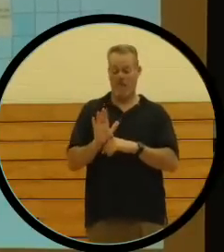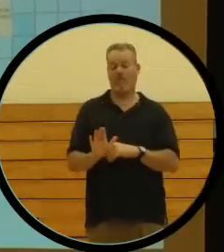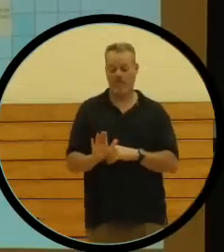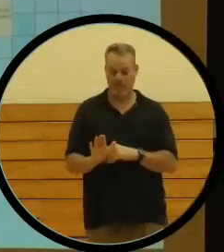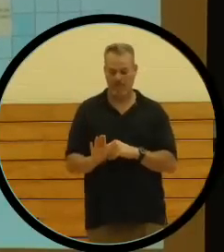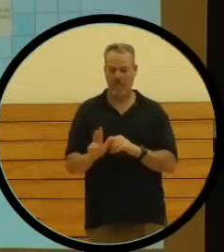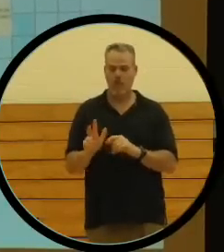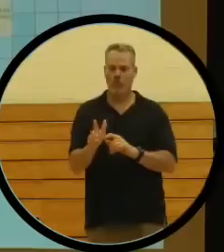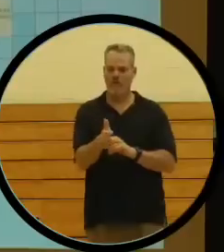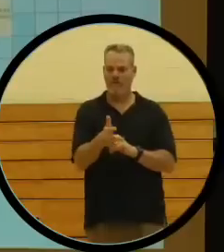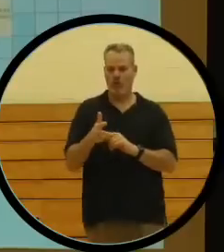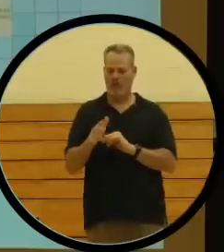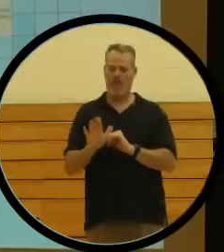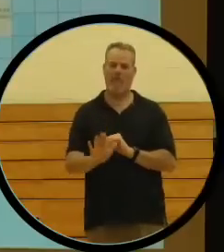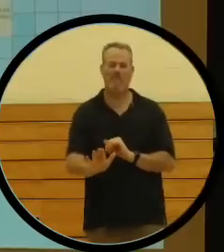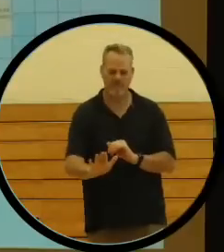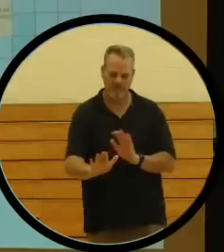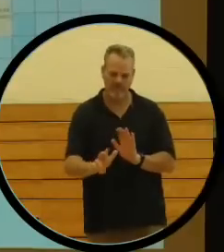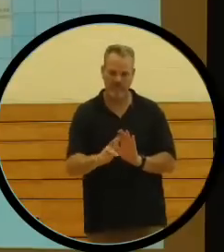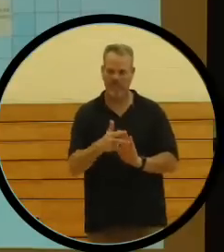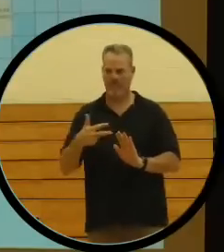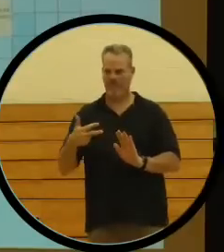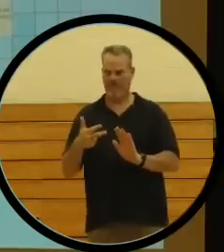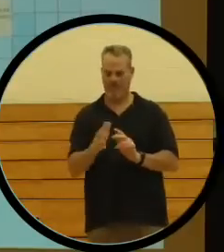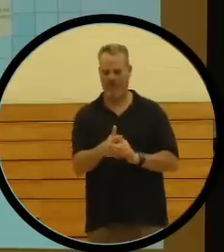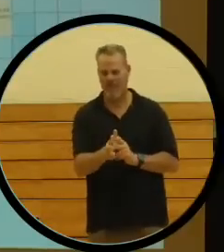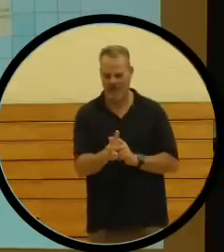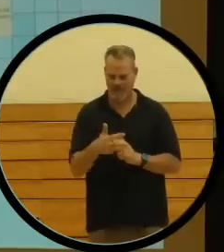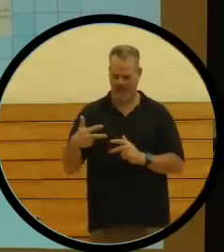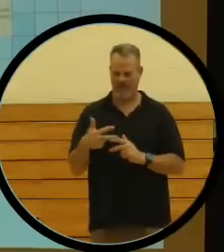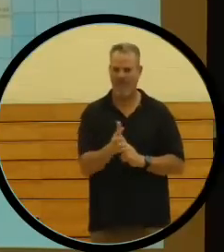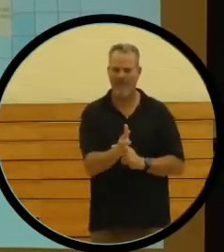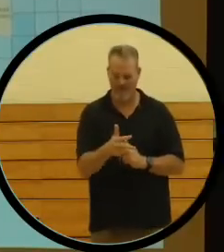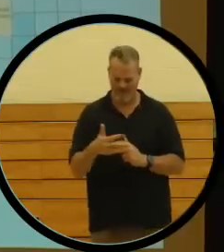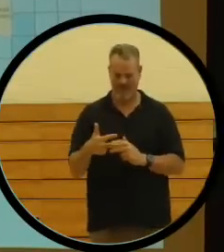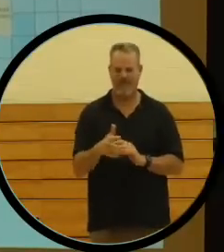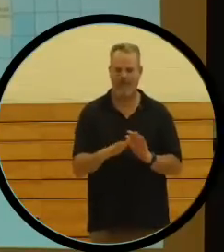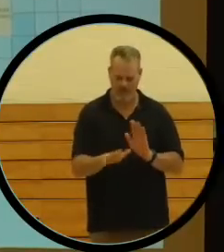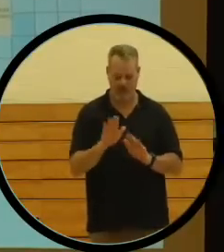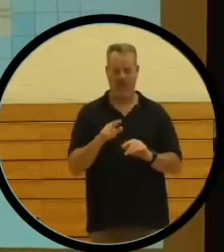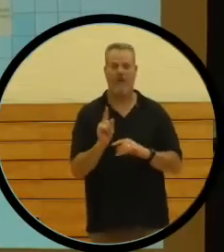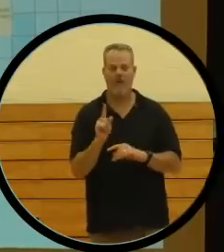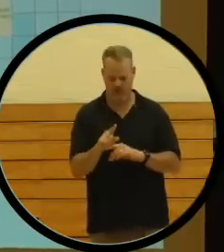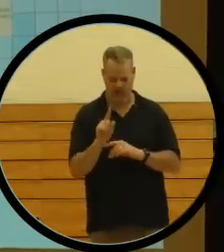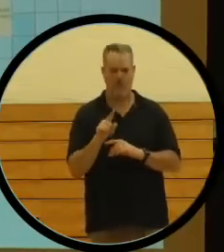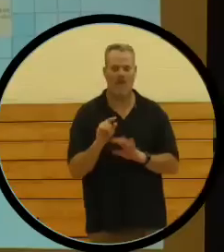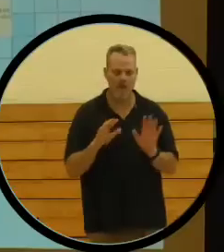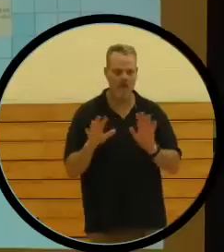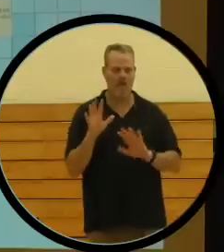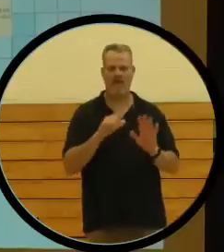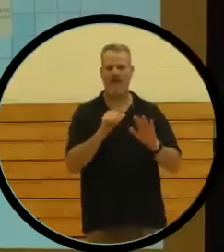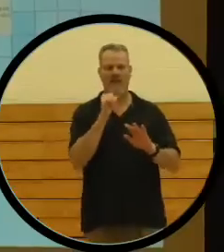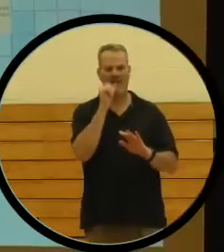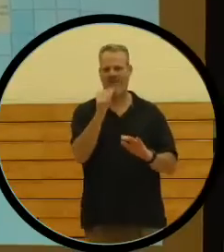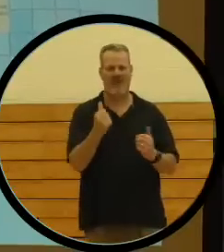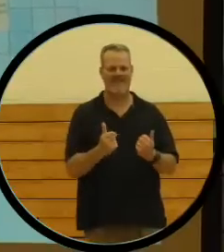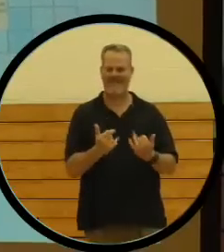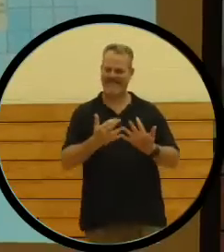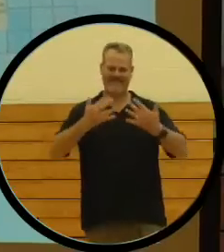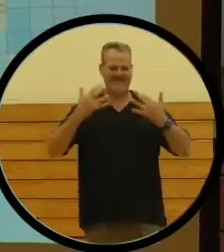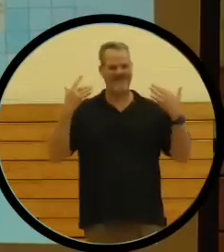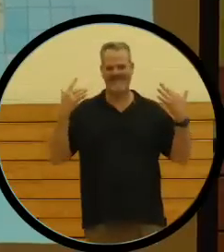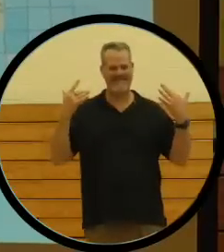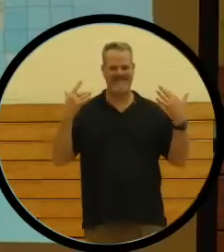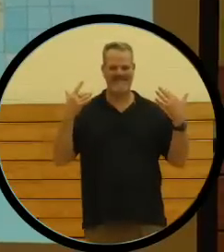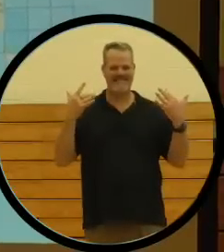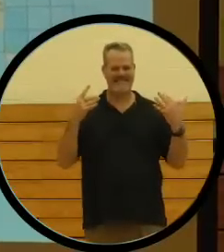direction, hits the brakes, goes the other direction, you know, and goes back and forth and back and forth and back and forth, right? It's not a pleasant ride for your house, right?